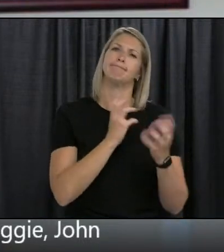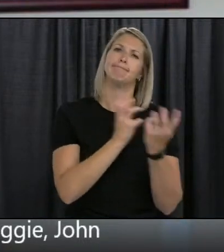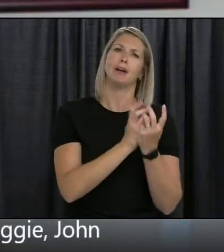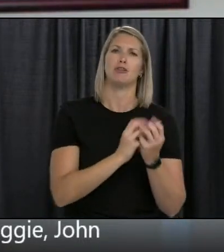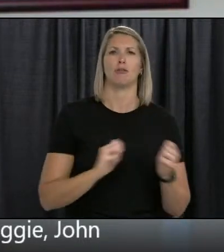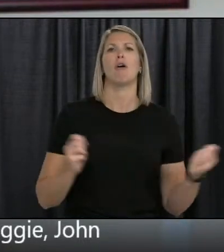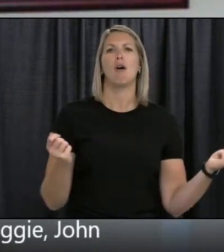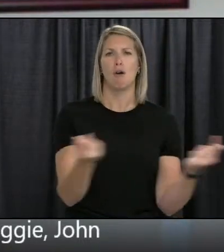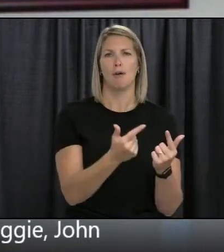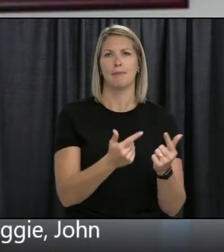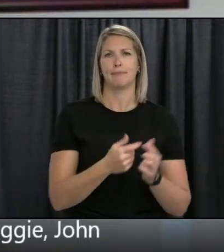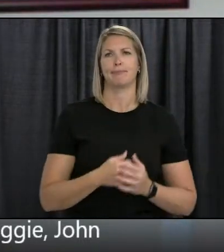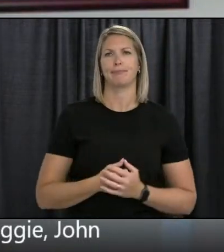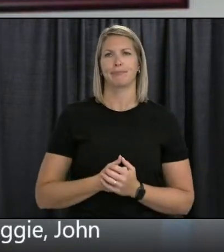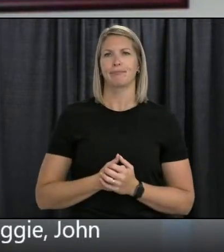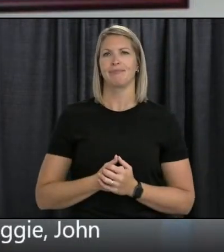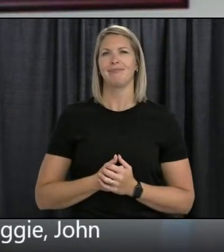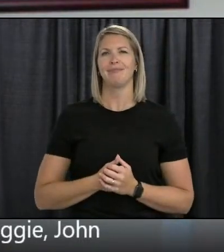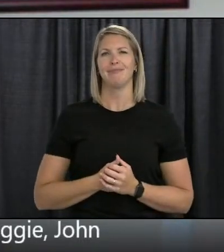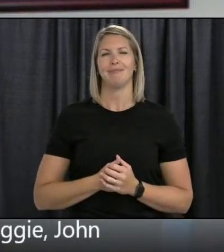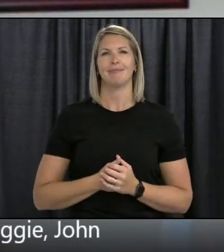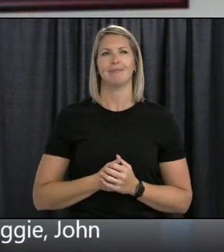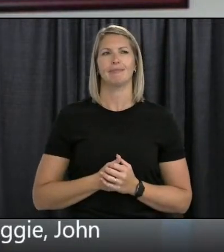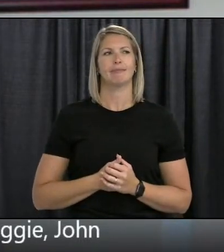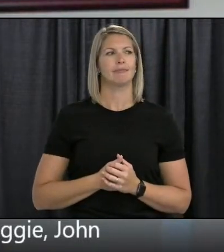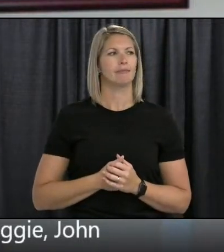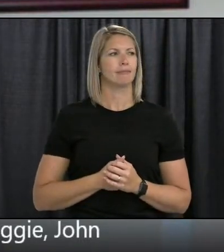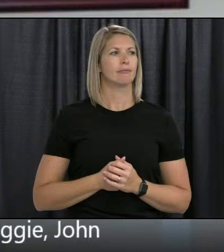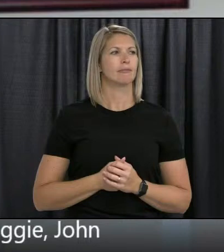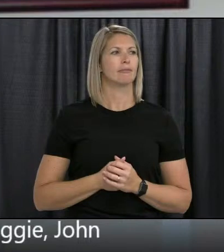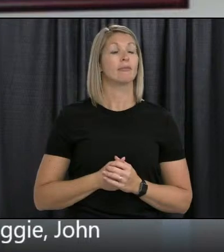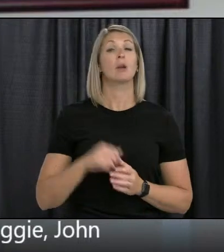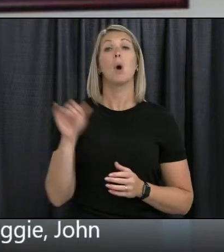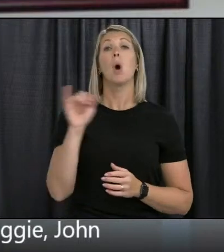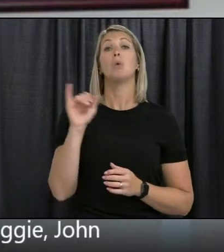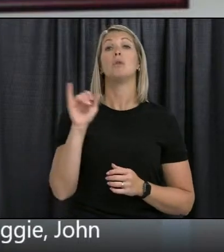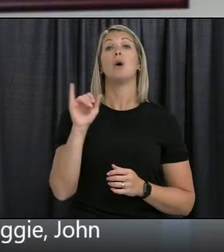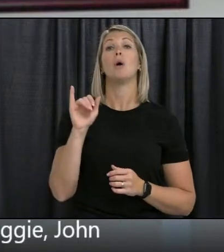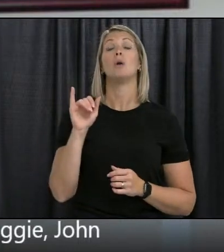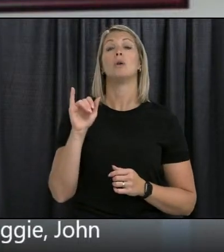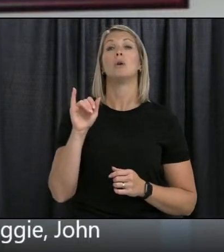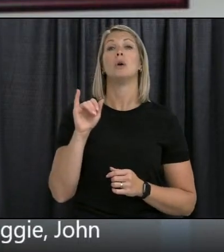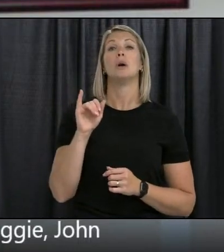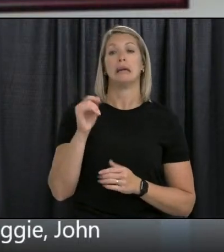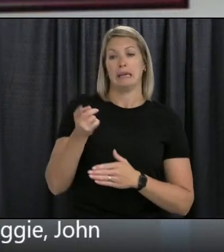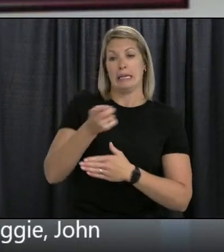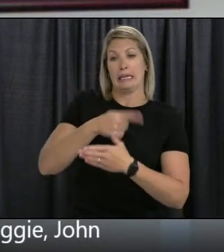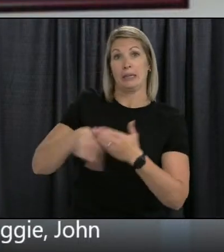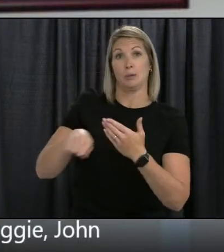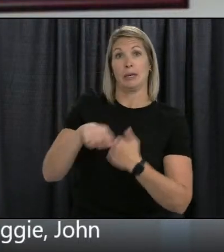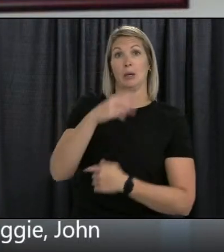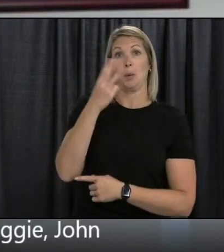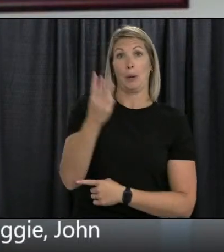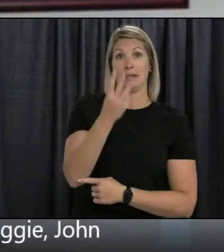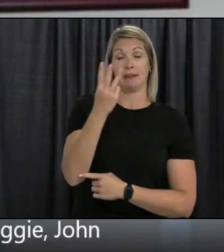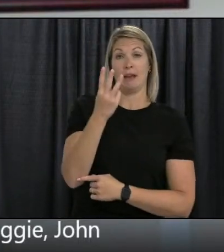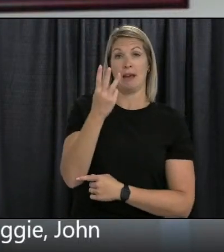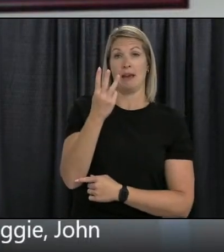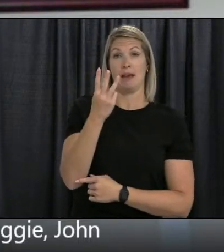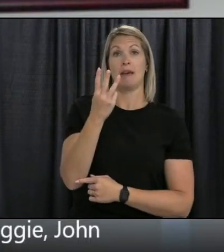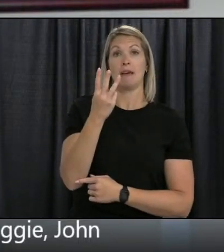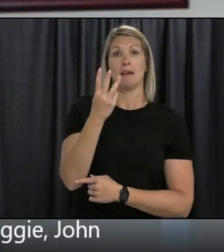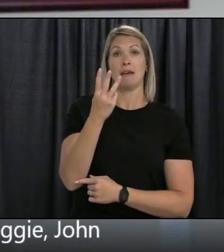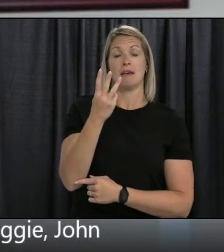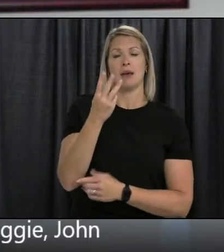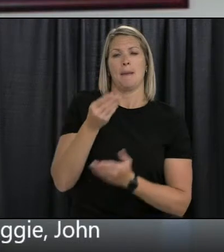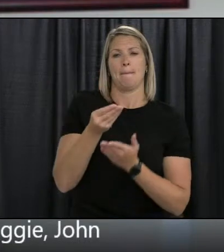In terms of the ongoing briefings, next week on Wednesday is budget day,